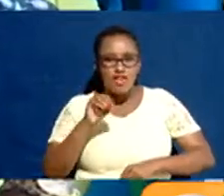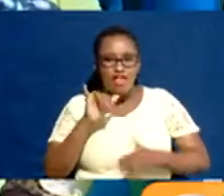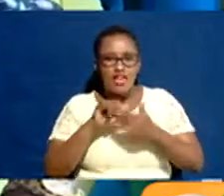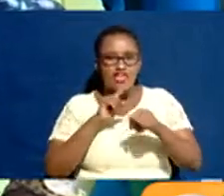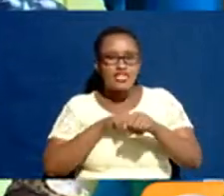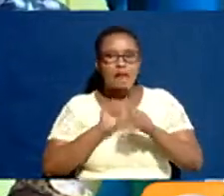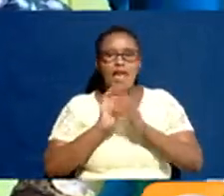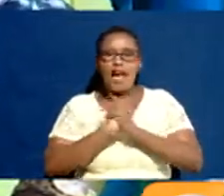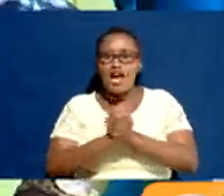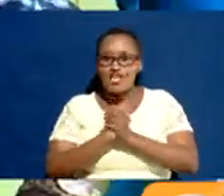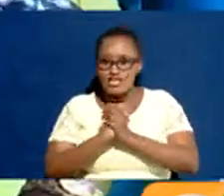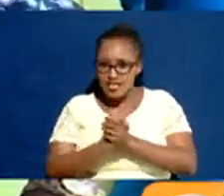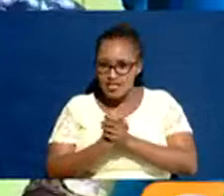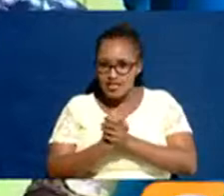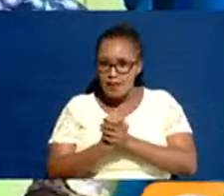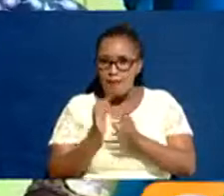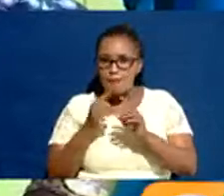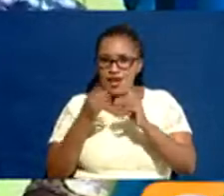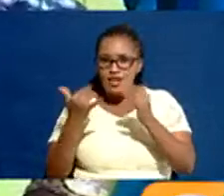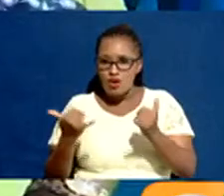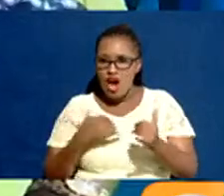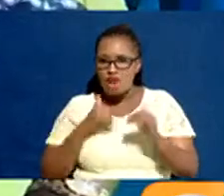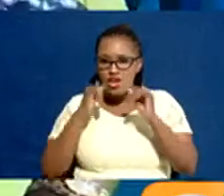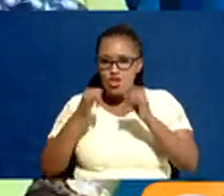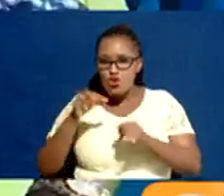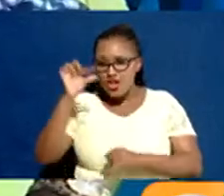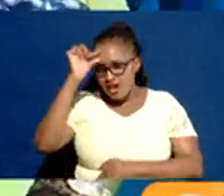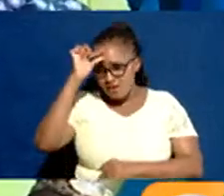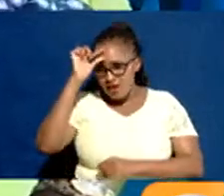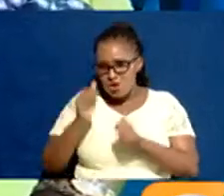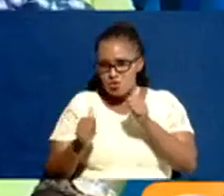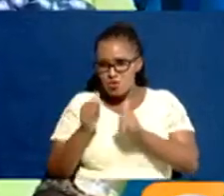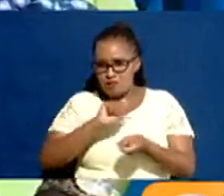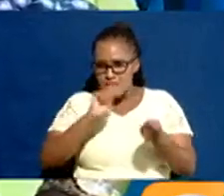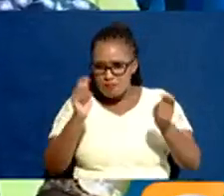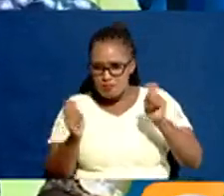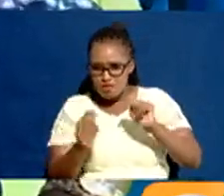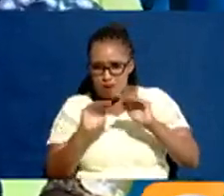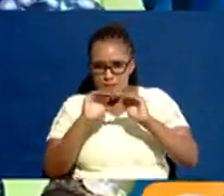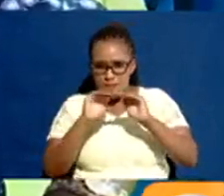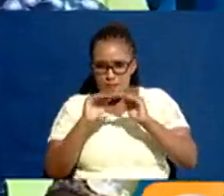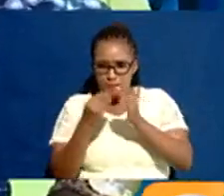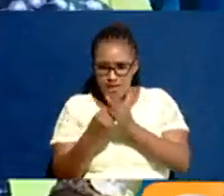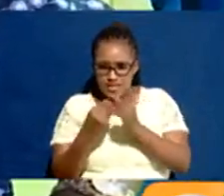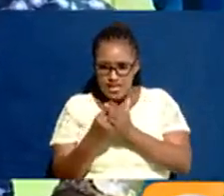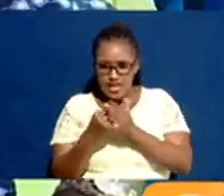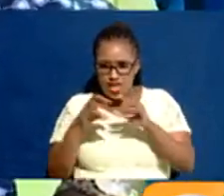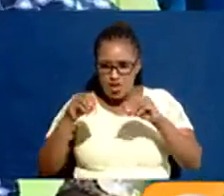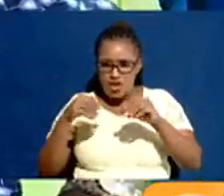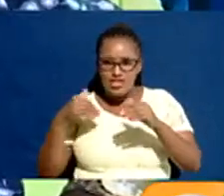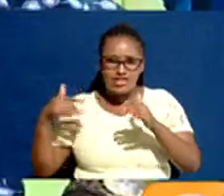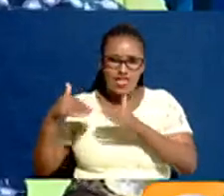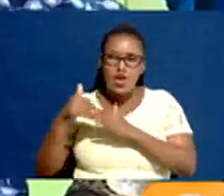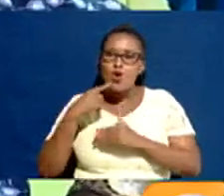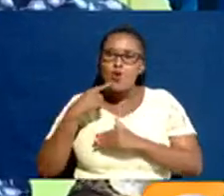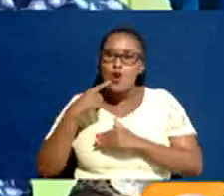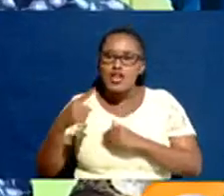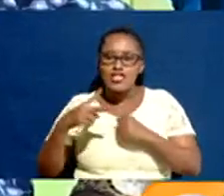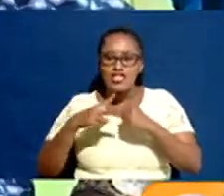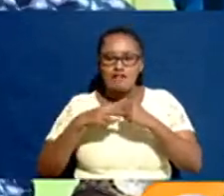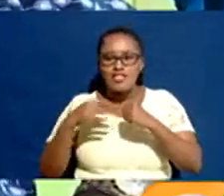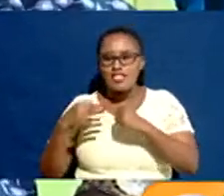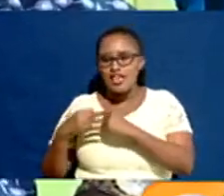brothers. There is a new government that has brought Unga down by 50 shillings, 45, all the way up to 178,